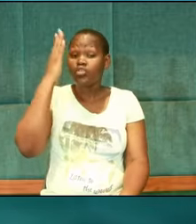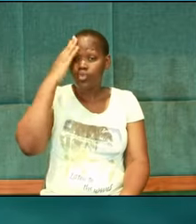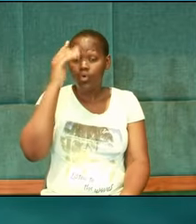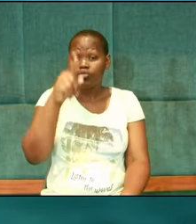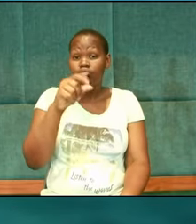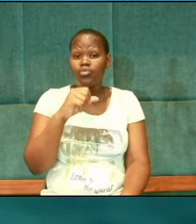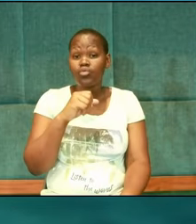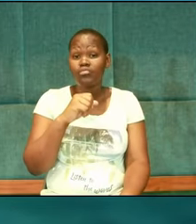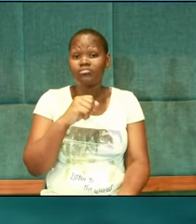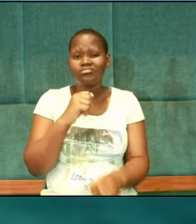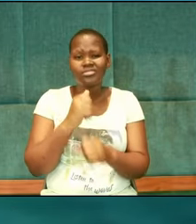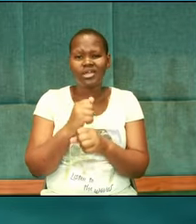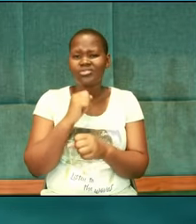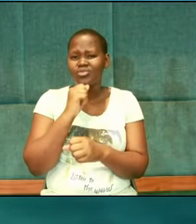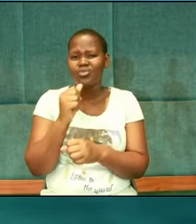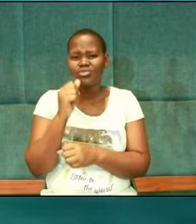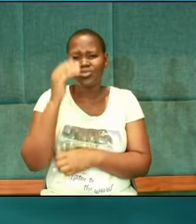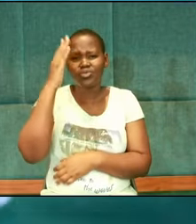know.